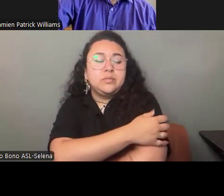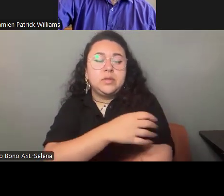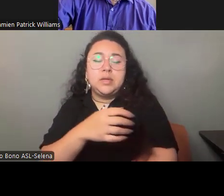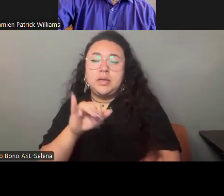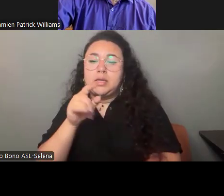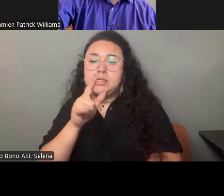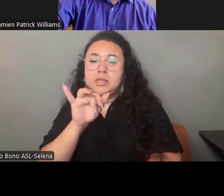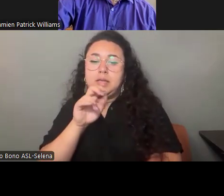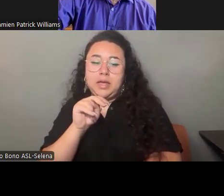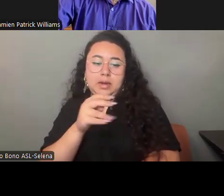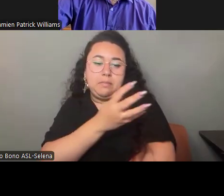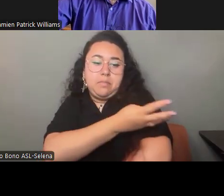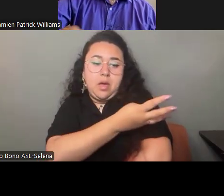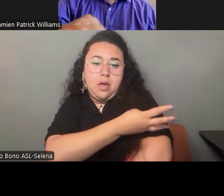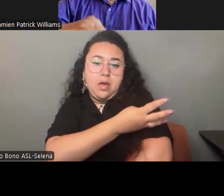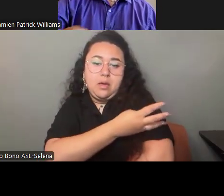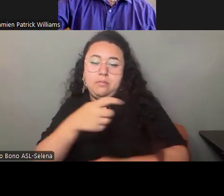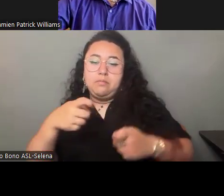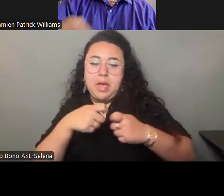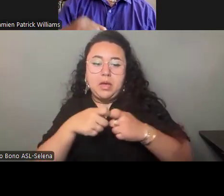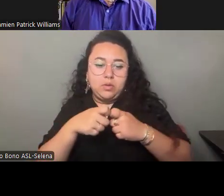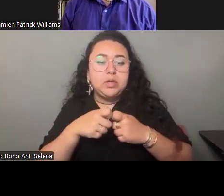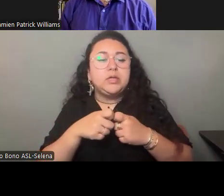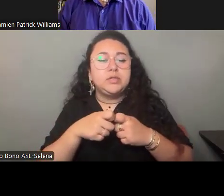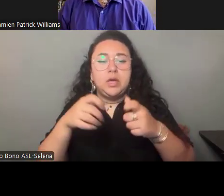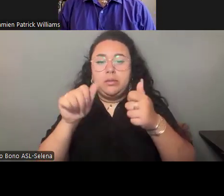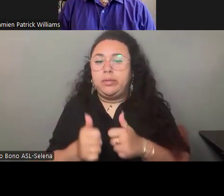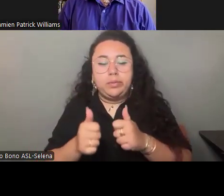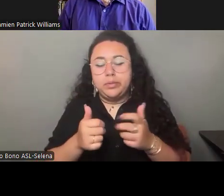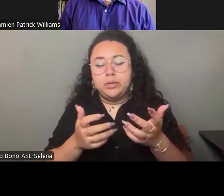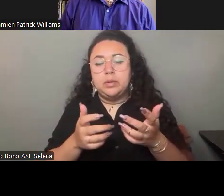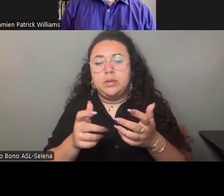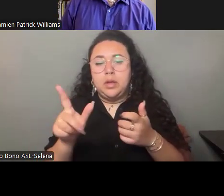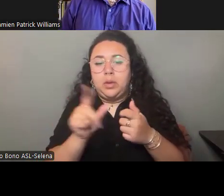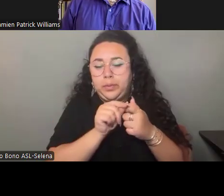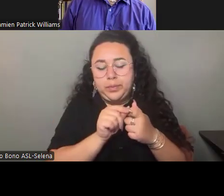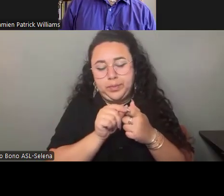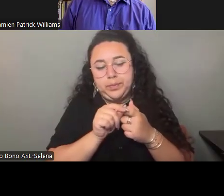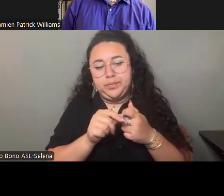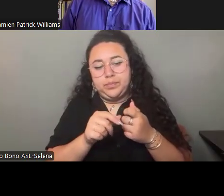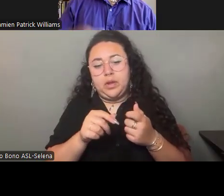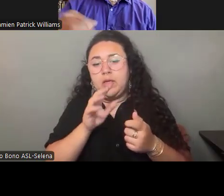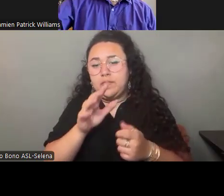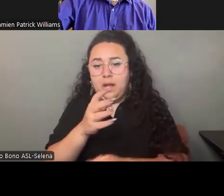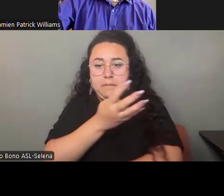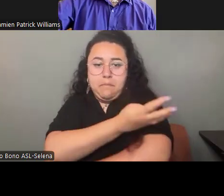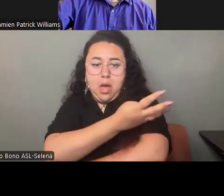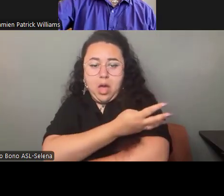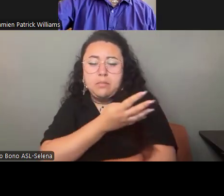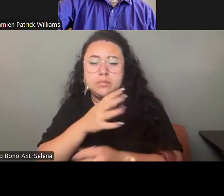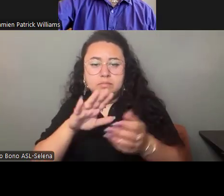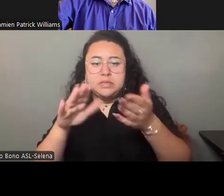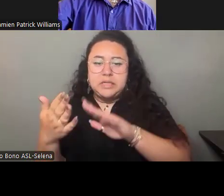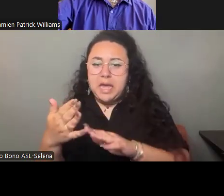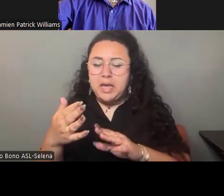a bug in it, and all of a sudden their insulin pumps were dead much sooner in